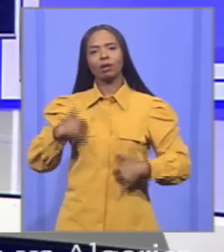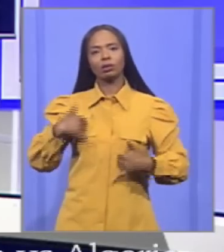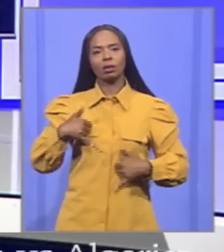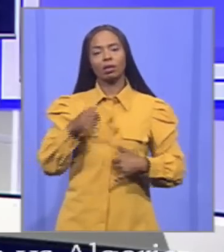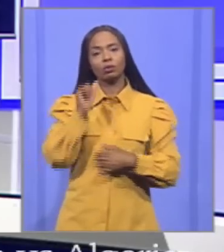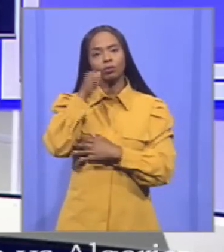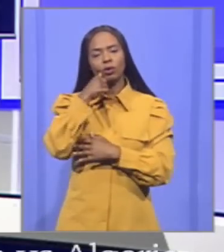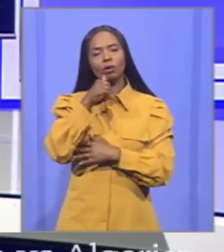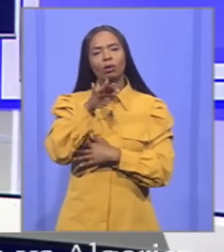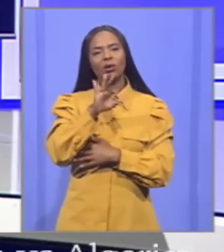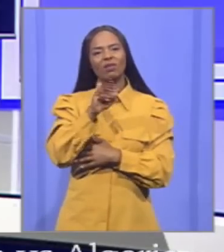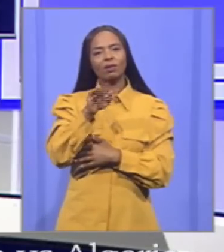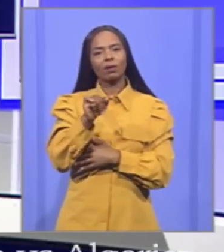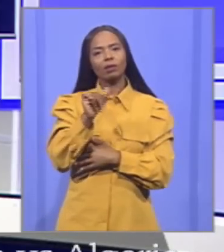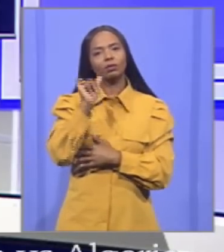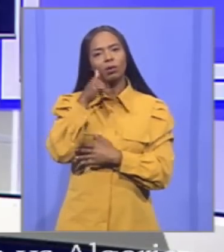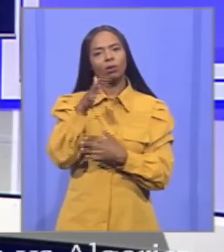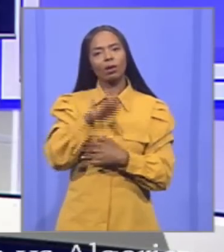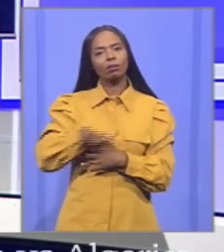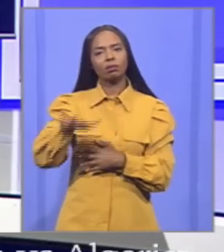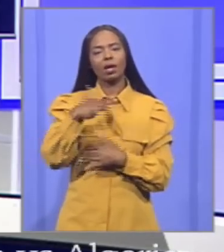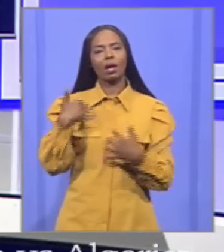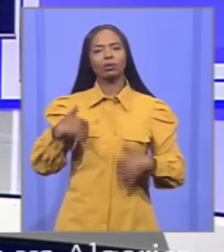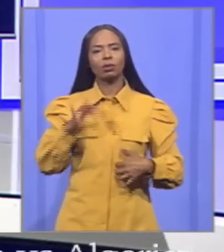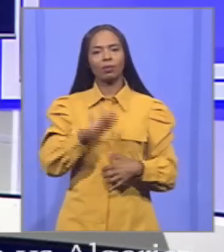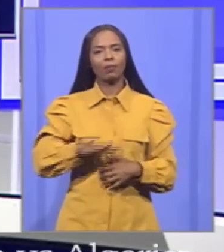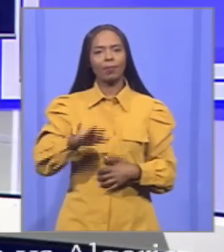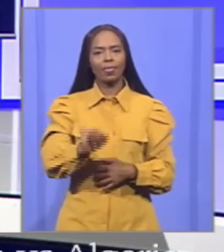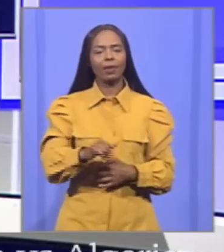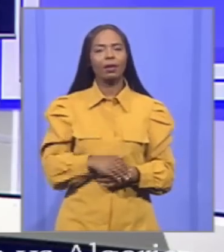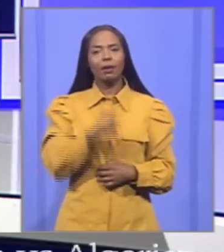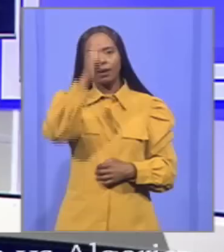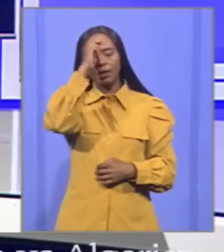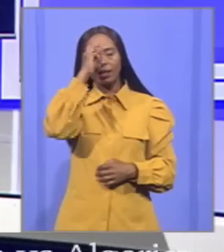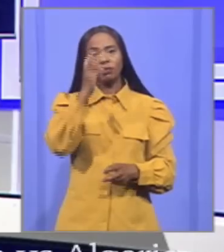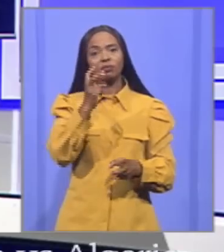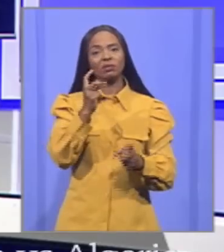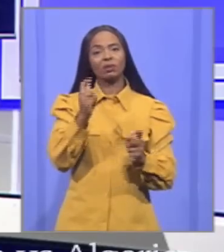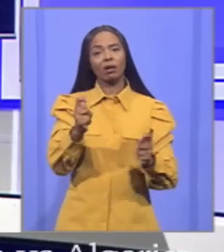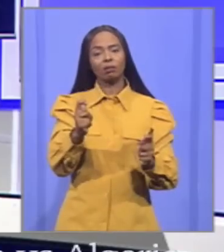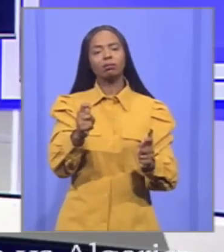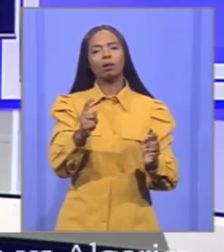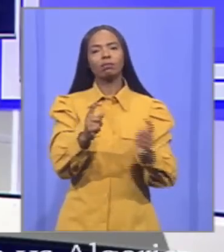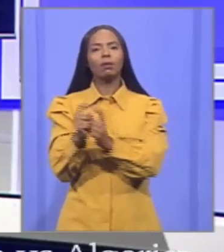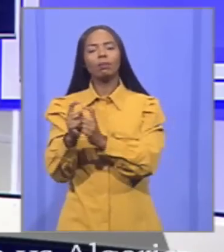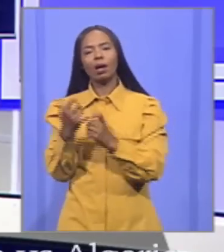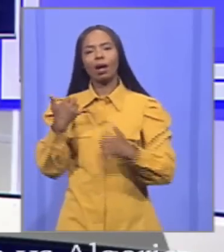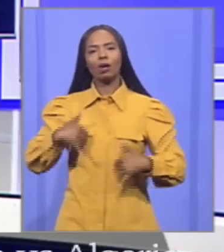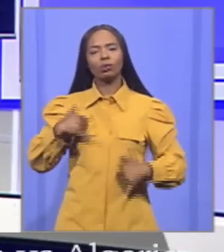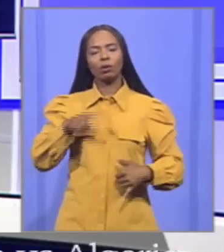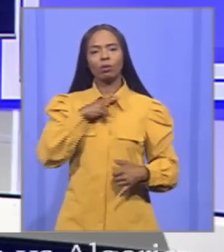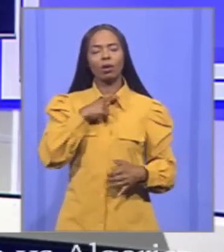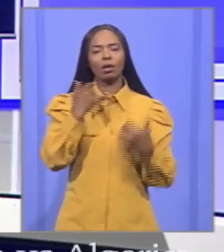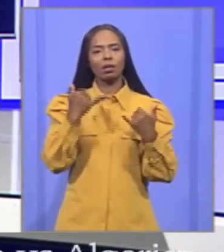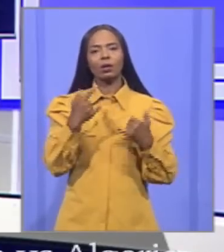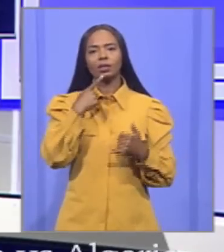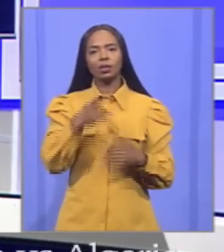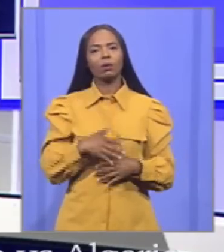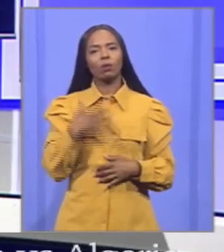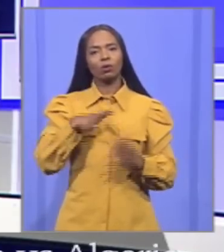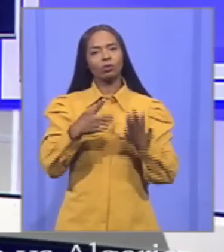moso maitsebio ko Algiers. Bafana ba solofetse motshameko o bokete kgatlhanong le Algeria eo batshameki ba yona ba batlang go itshupa